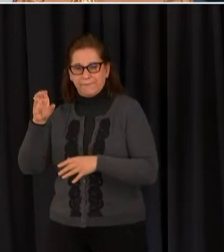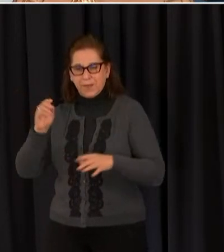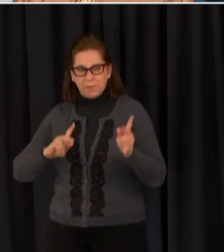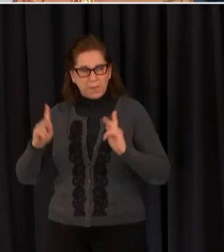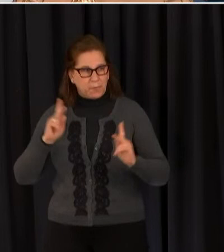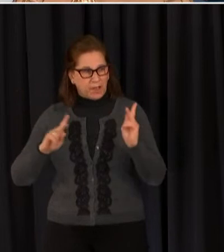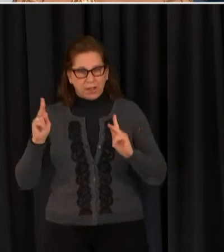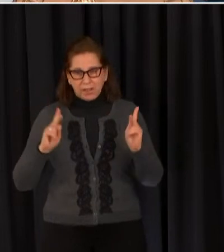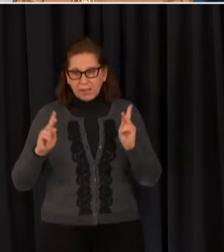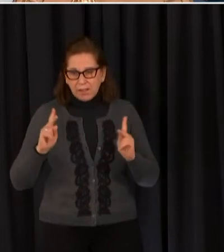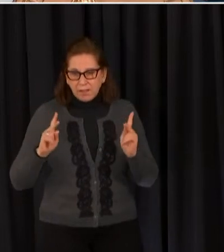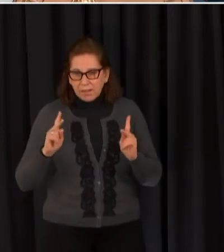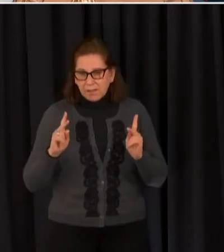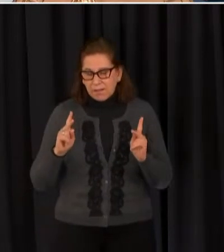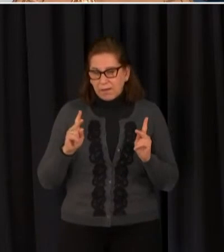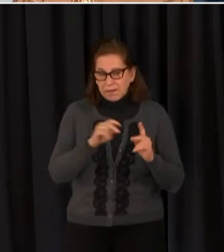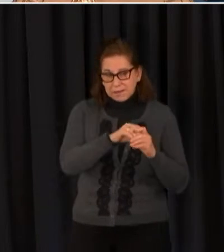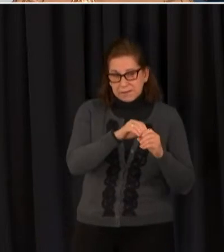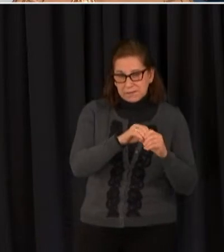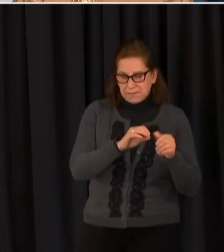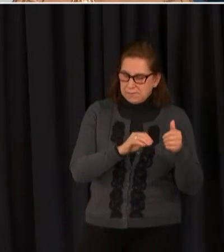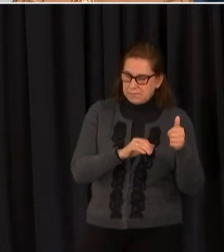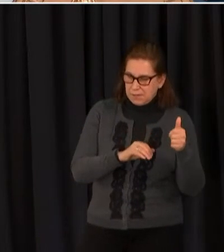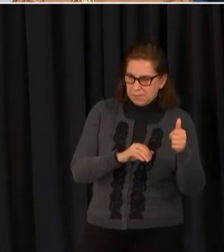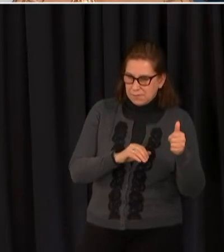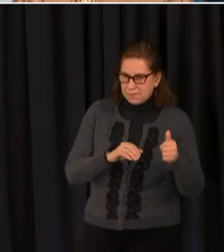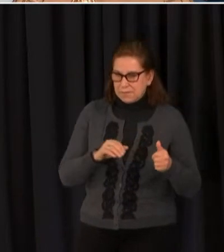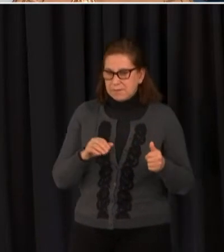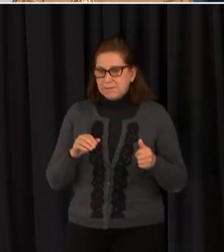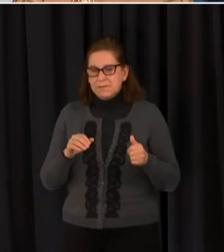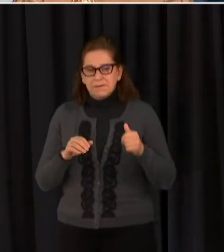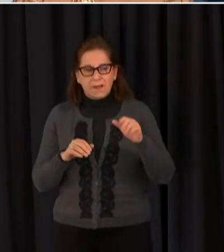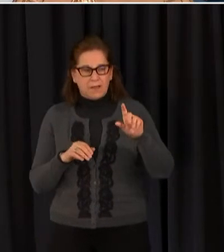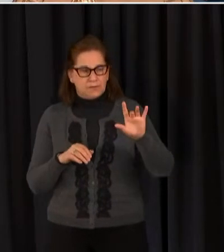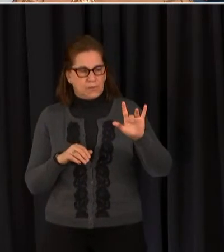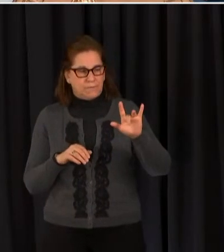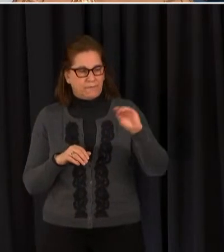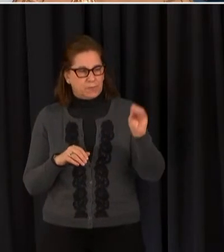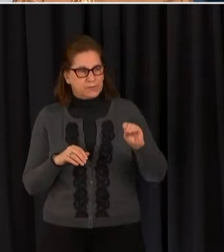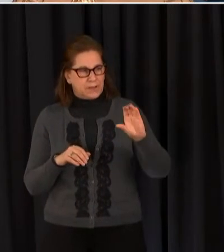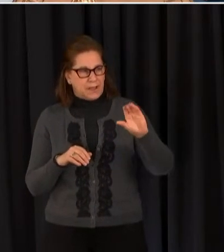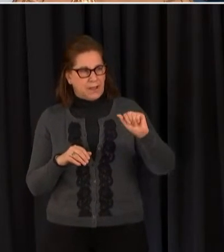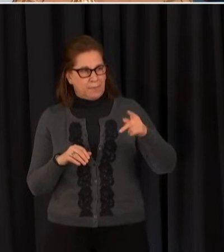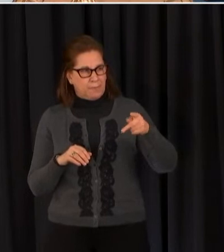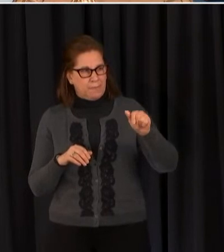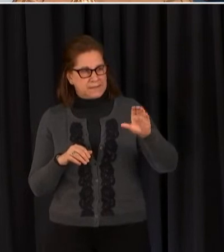remember, indoor classes can resume 25% capacity